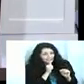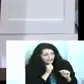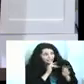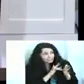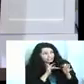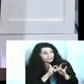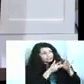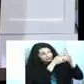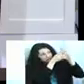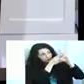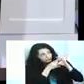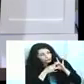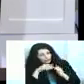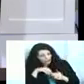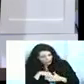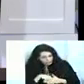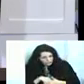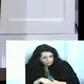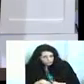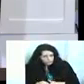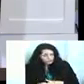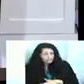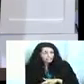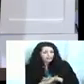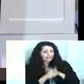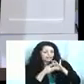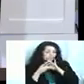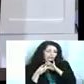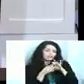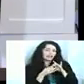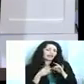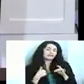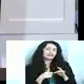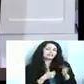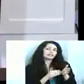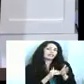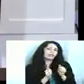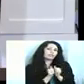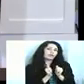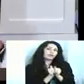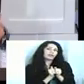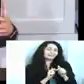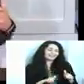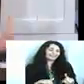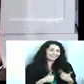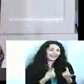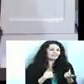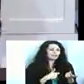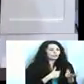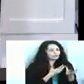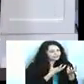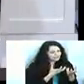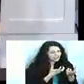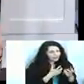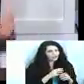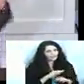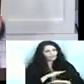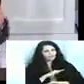begin to connect us once again with the feelings of our bodies, with the lives that we desire, and with the fulfillment of the